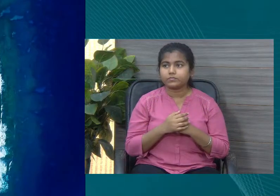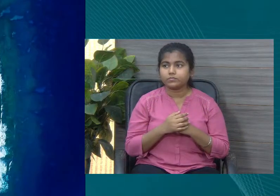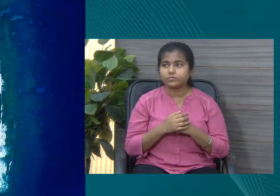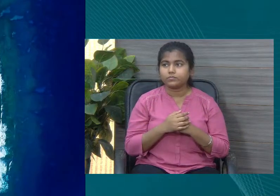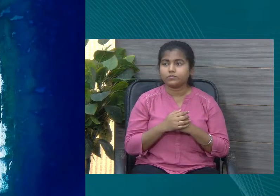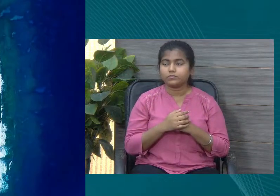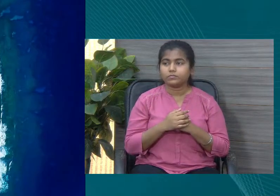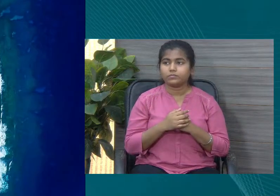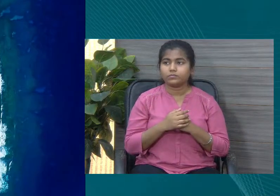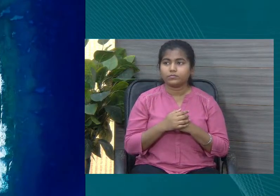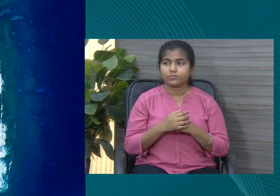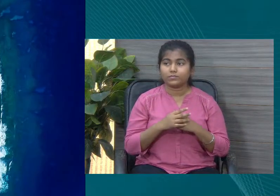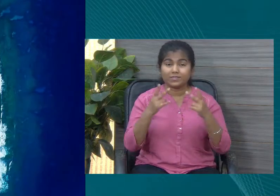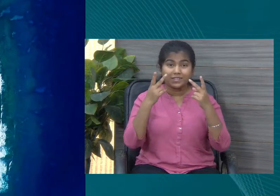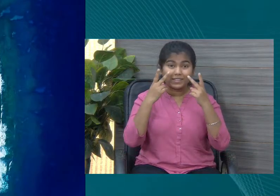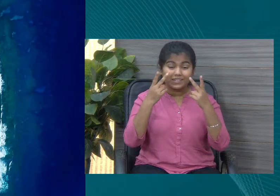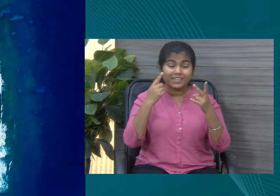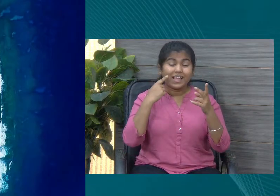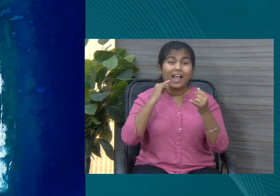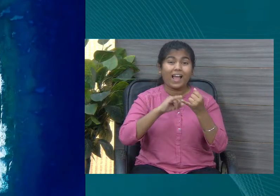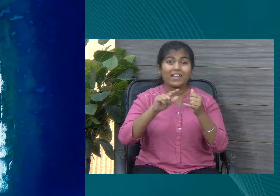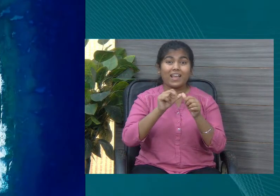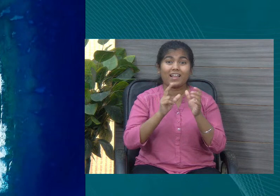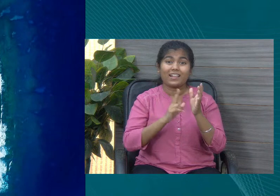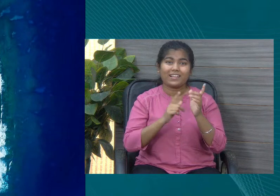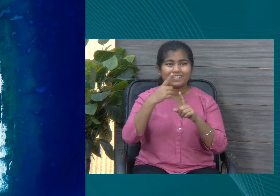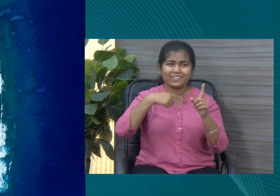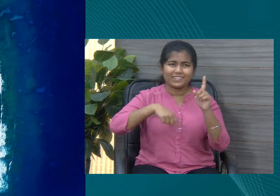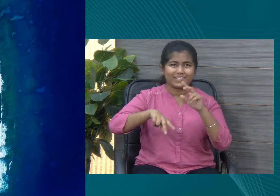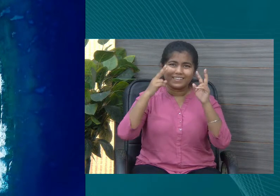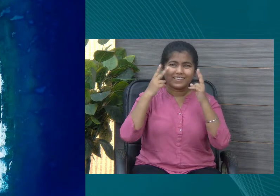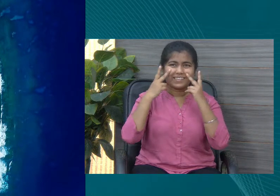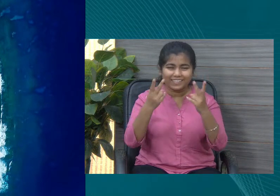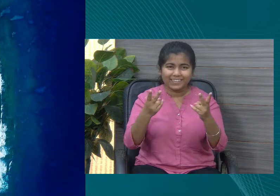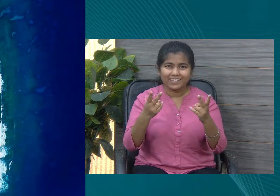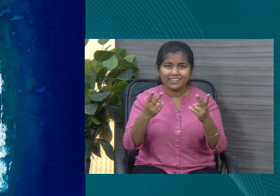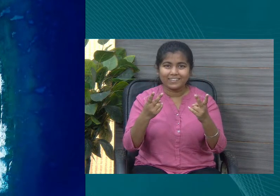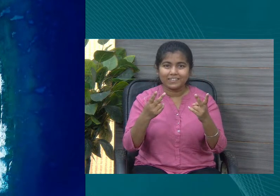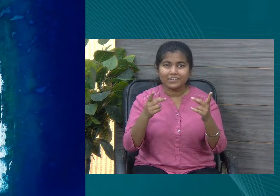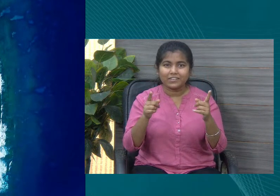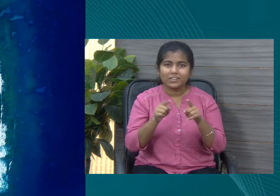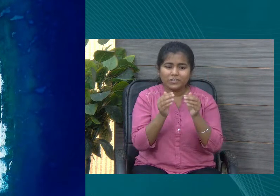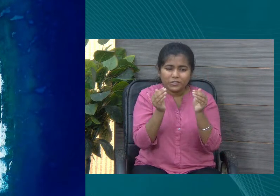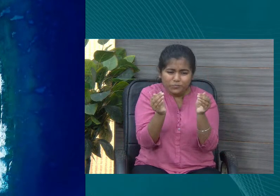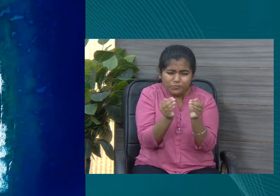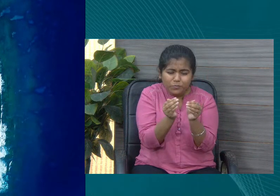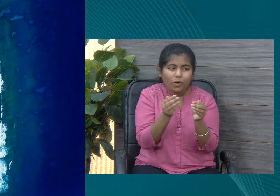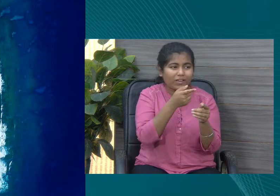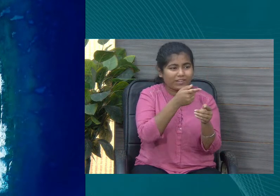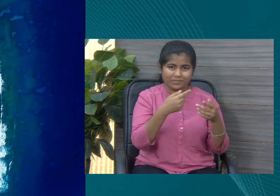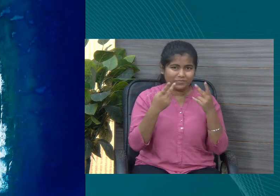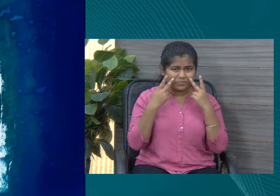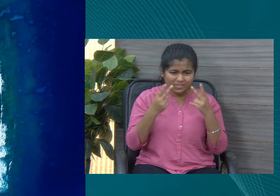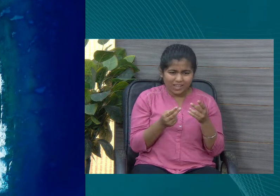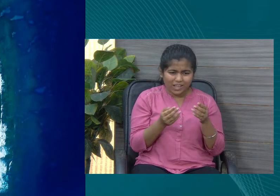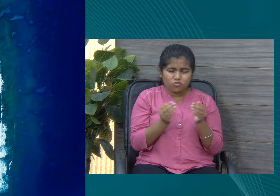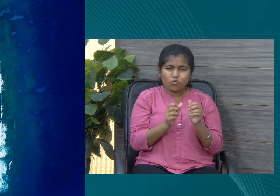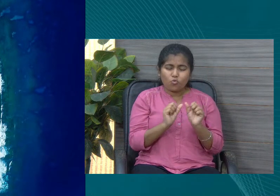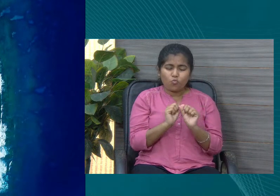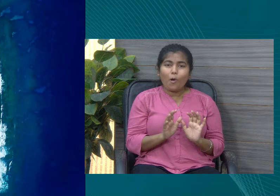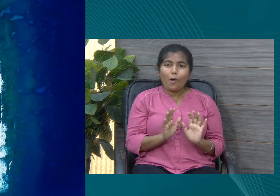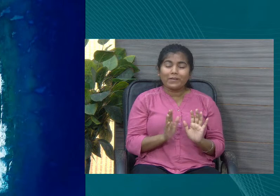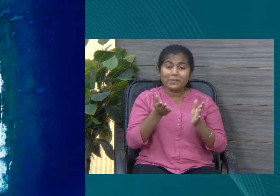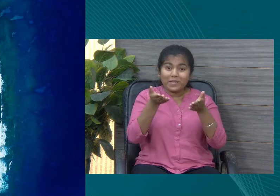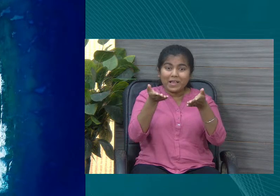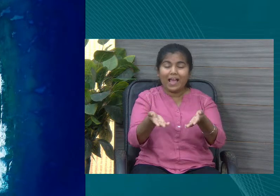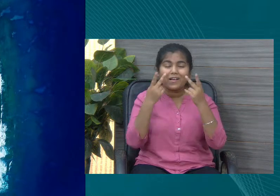one. Yes, this is the island. You see, this is just a small model that we have seen now,